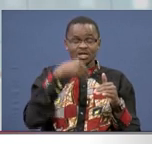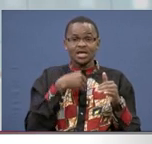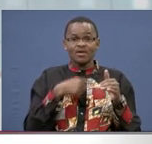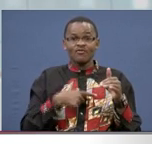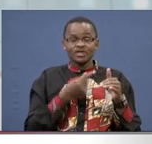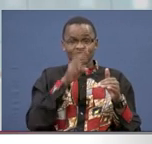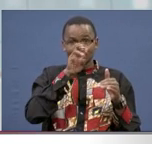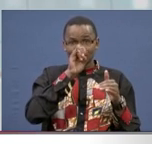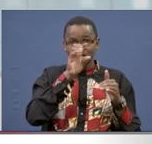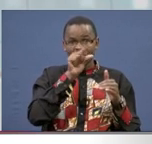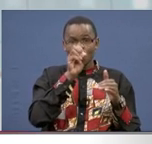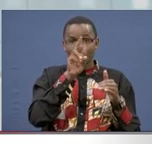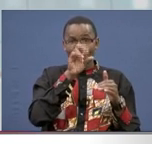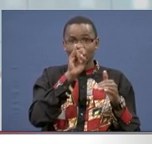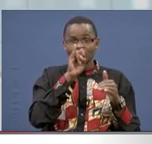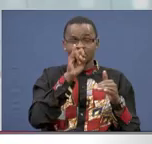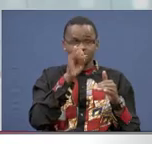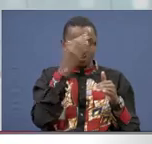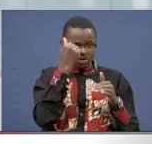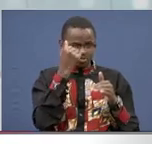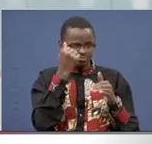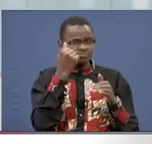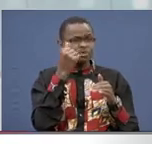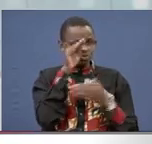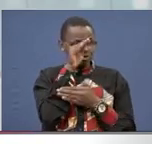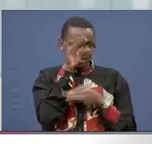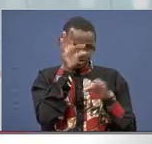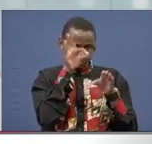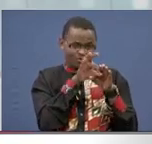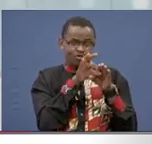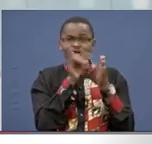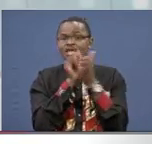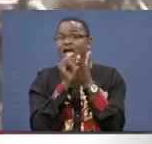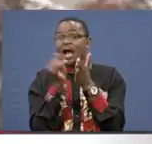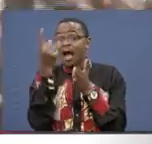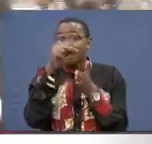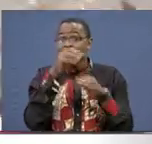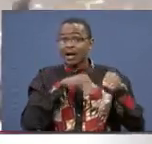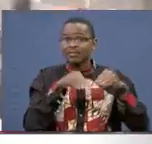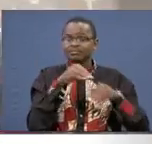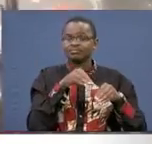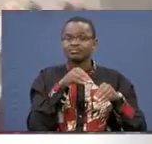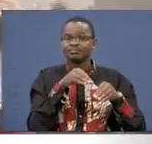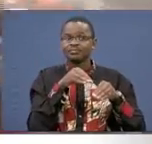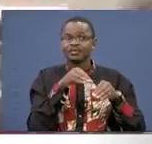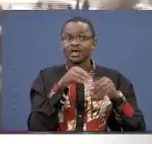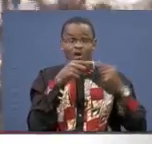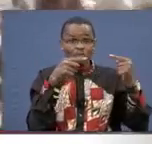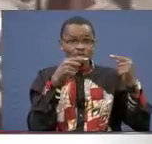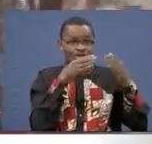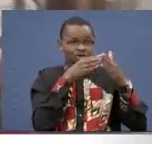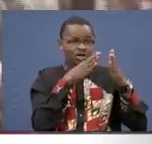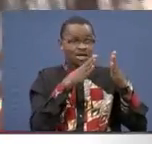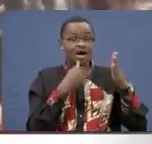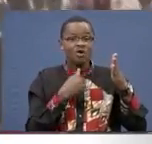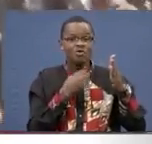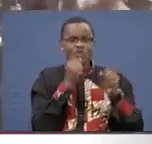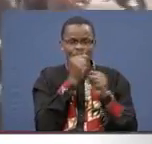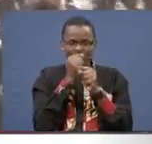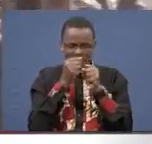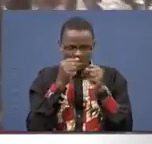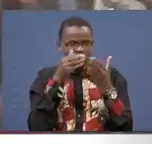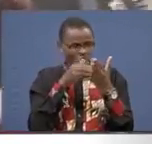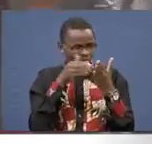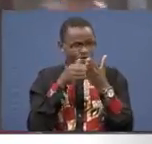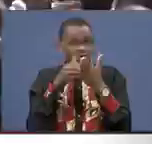Migori County in a bid to consolidate votes ahead of the August 8th polls. The opposition leaders, who made several stopovers